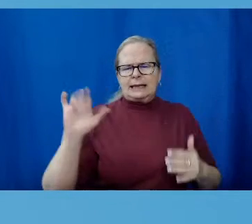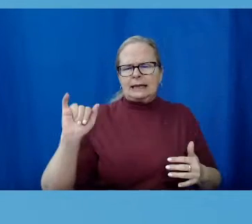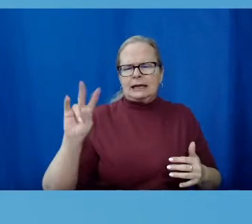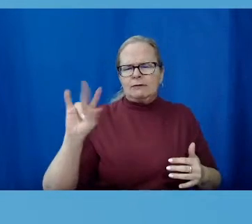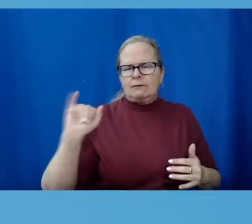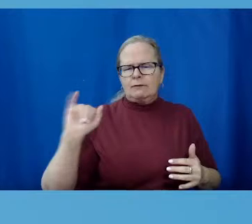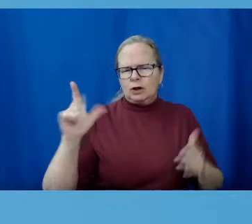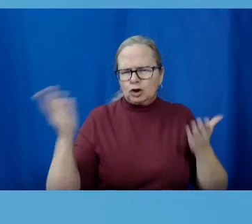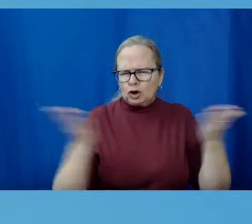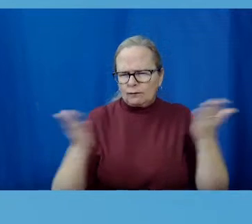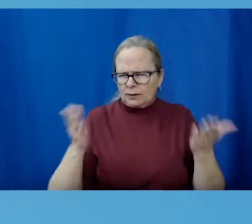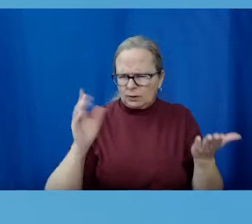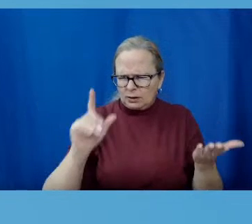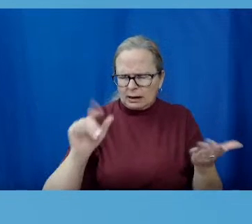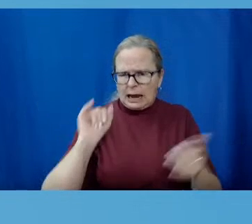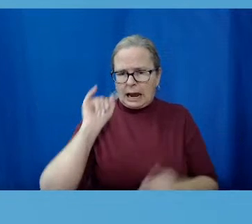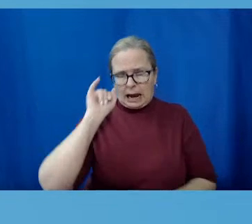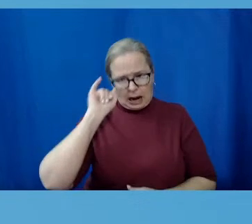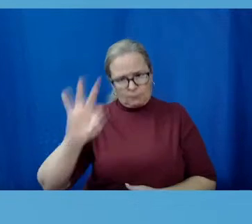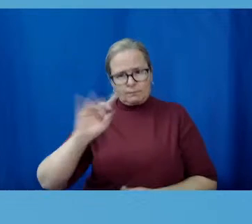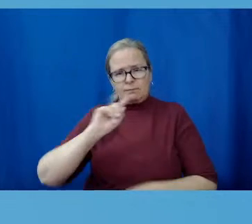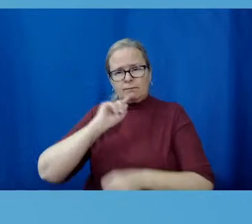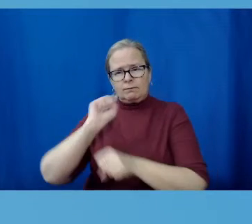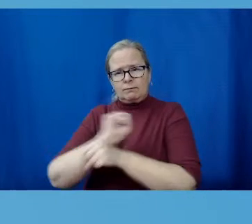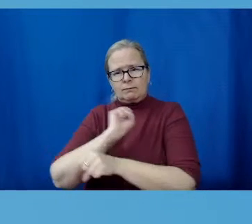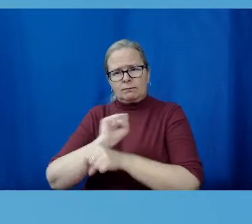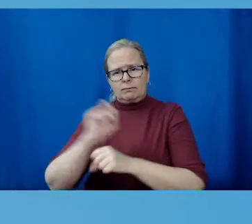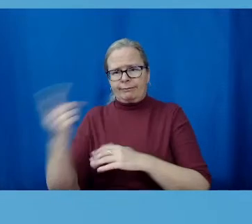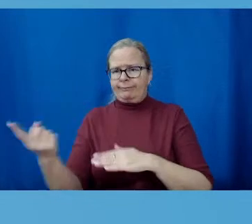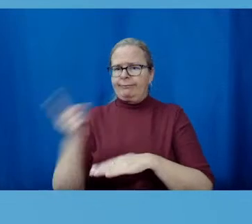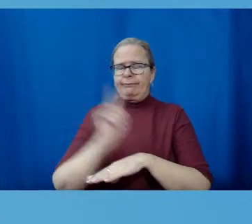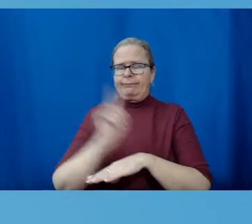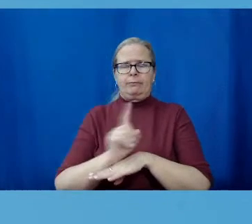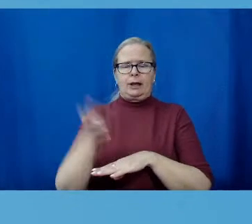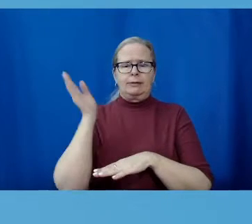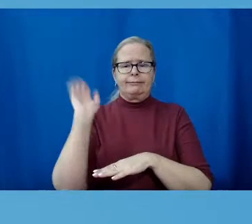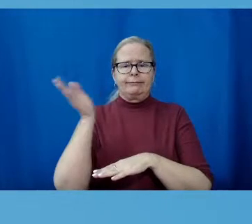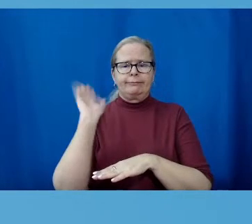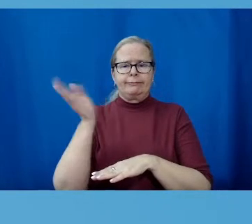the spokesperson for what are political decisions.